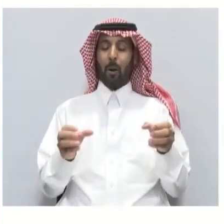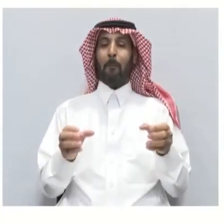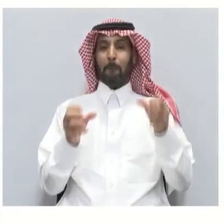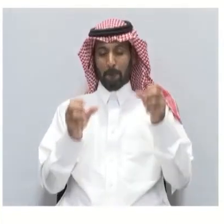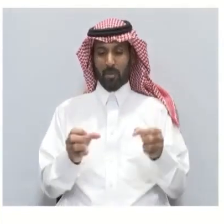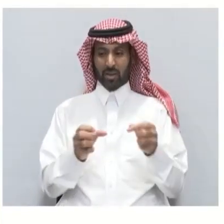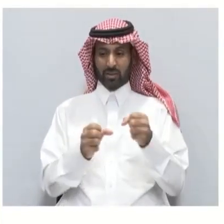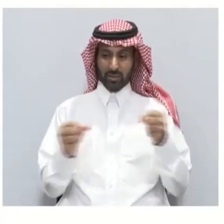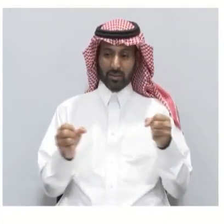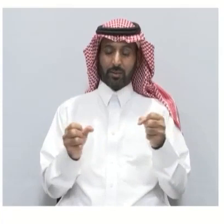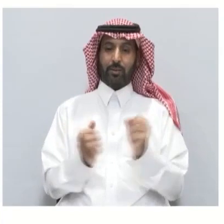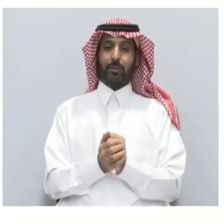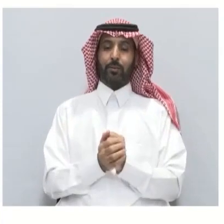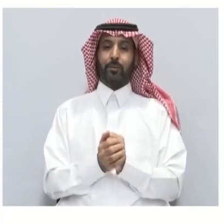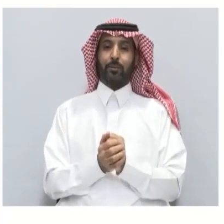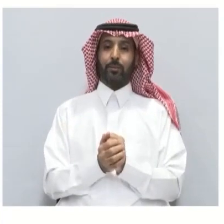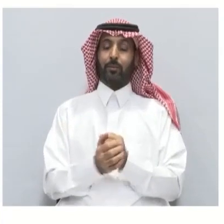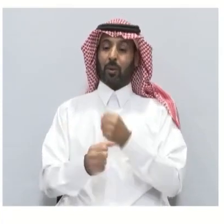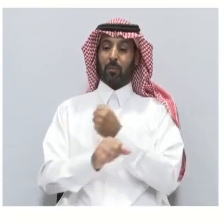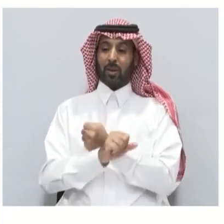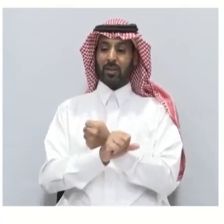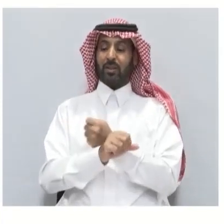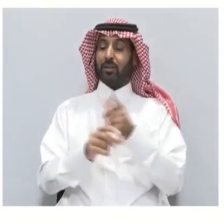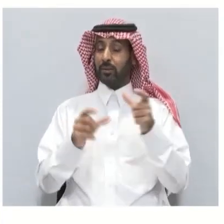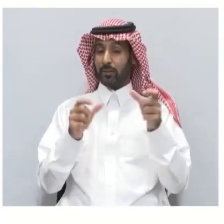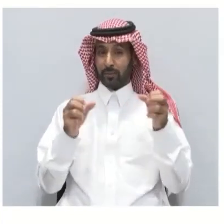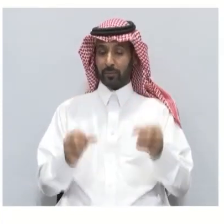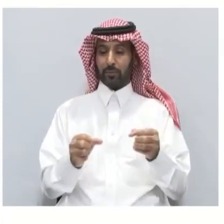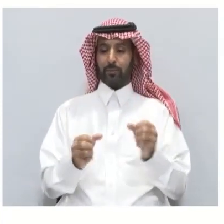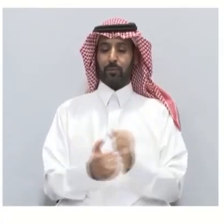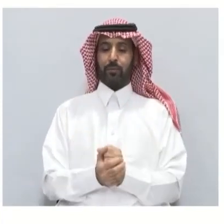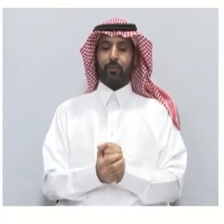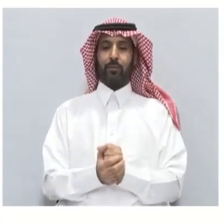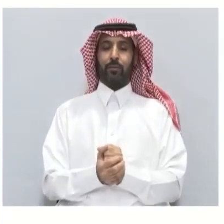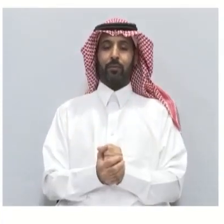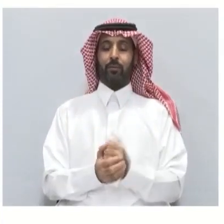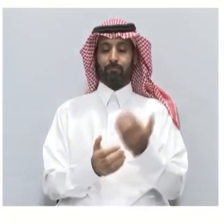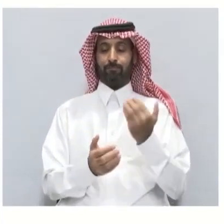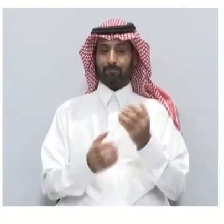jail, once you break the law, of course, they take you and put you